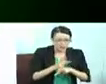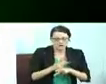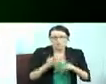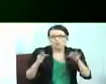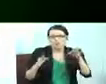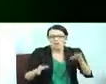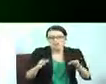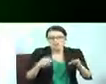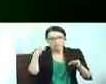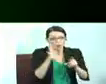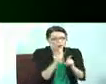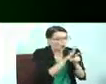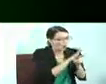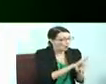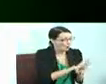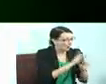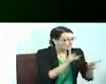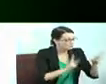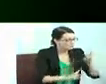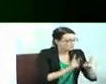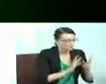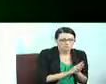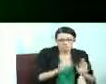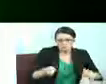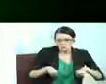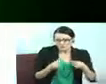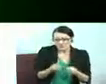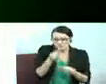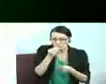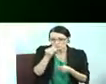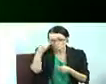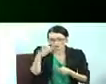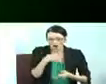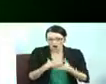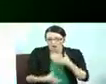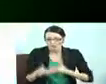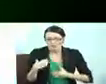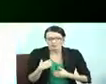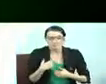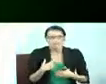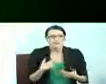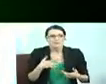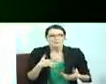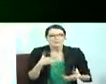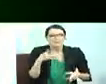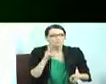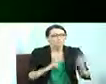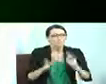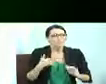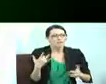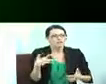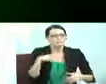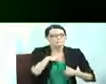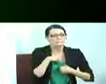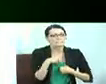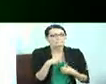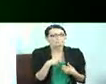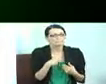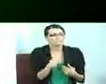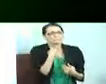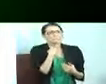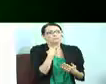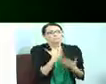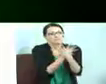oppressed. You give food to the hungry. You set captives free. You give sight to the